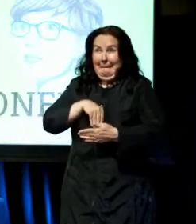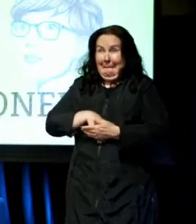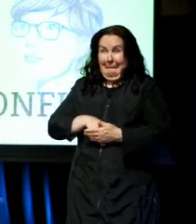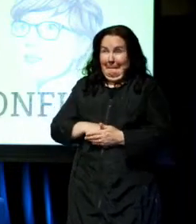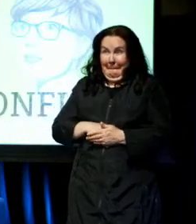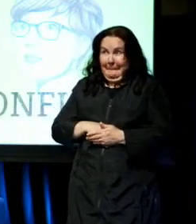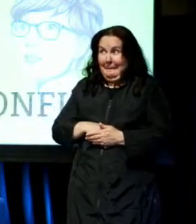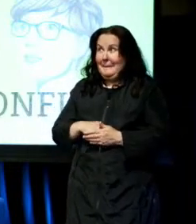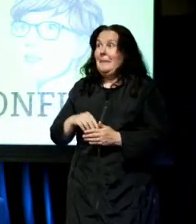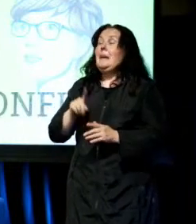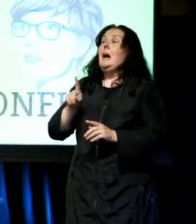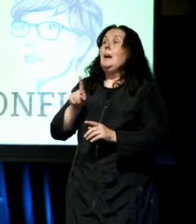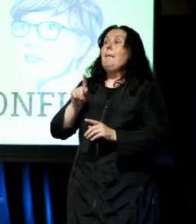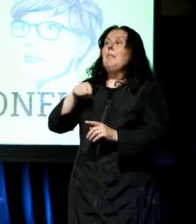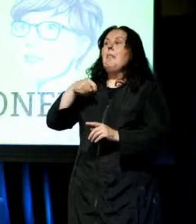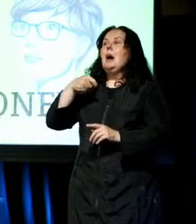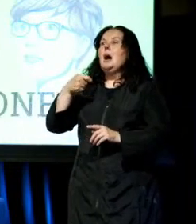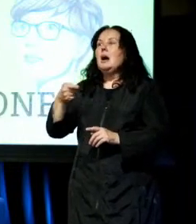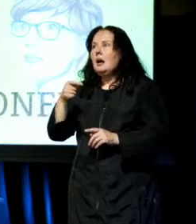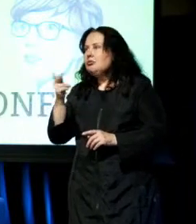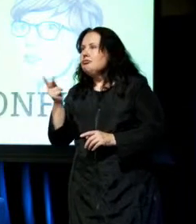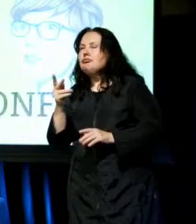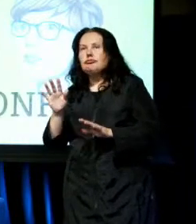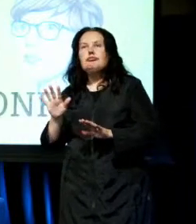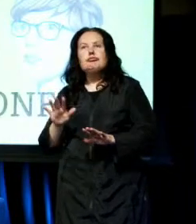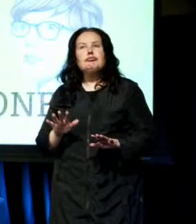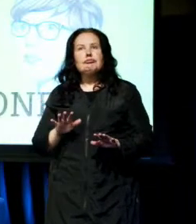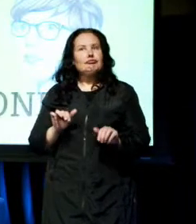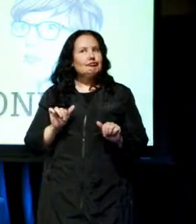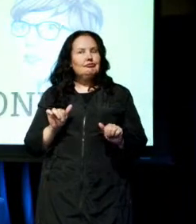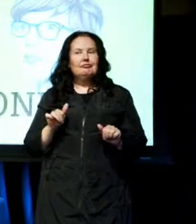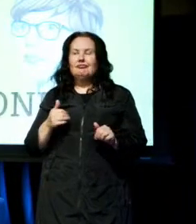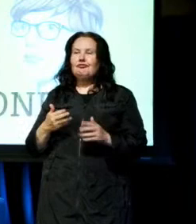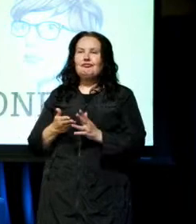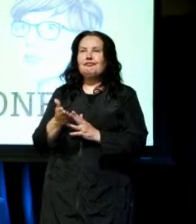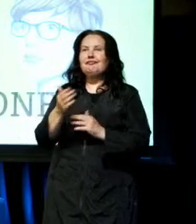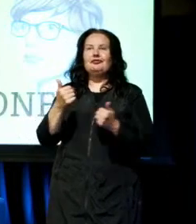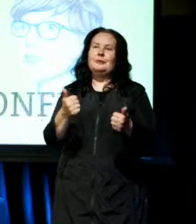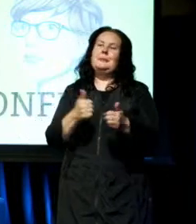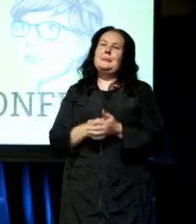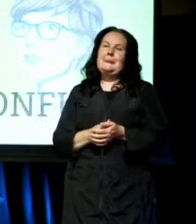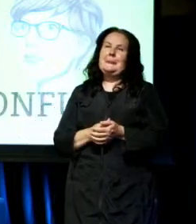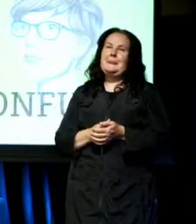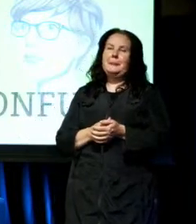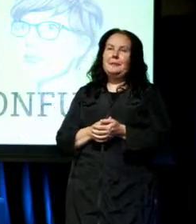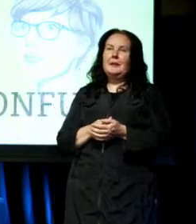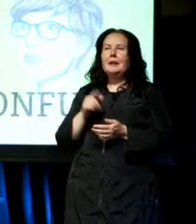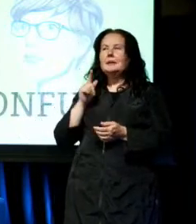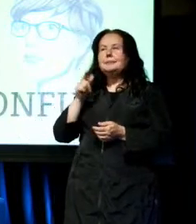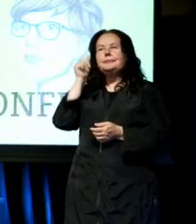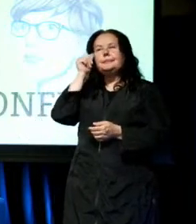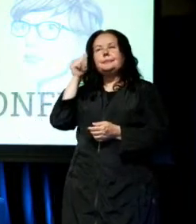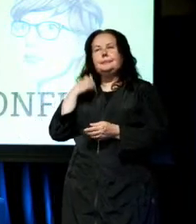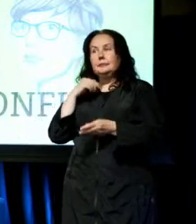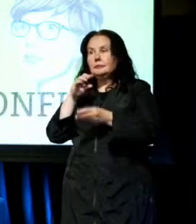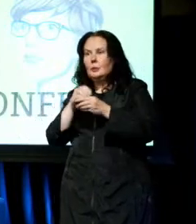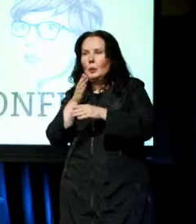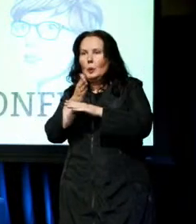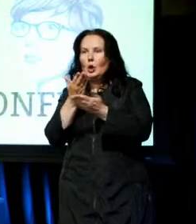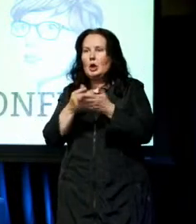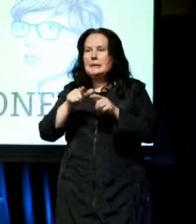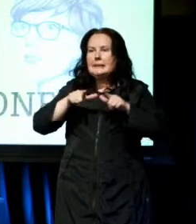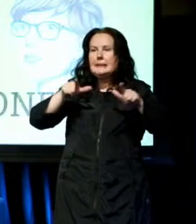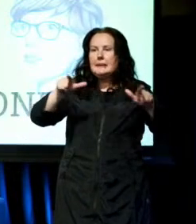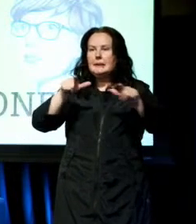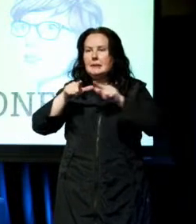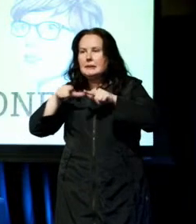and then, you know, they kind of eased me into it and it was great. And, you know, I got to work on some scenes with them